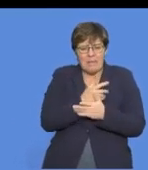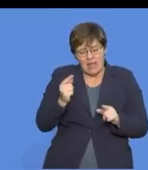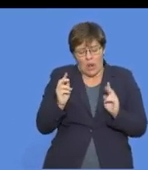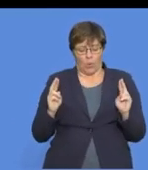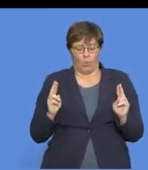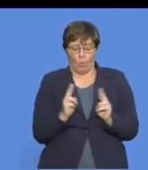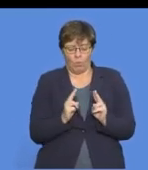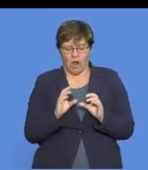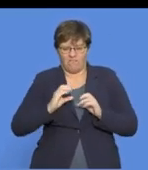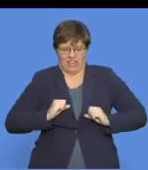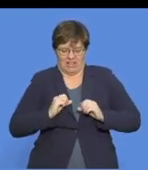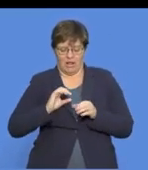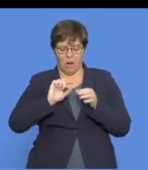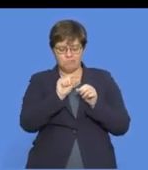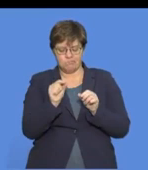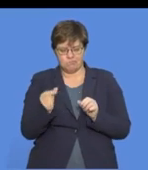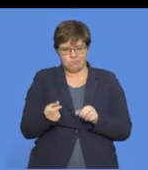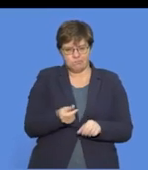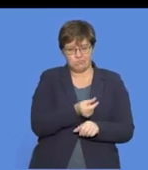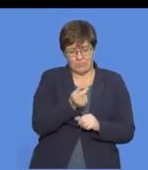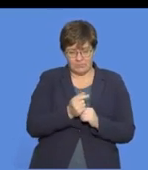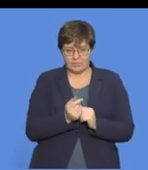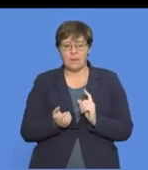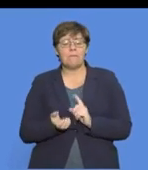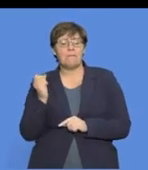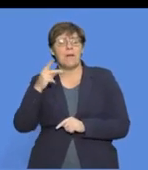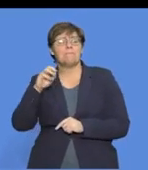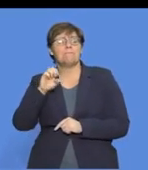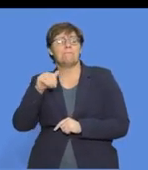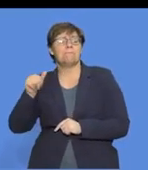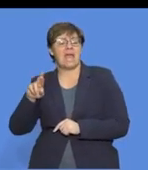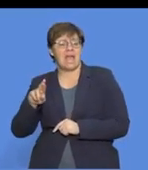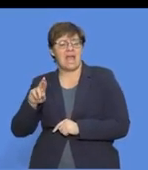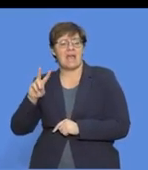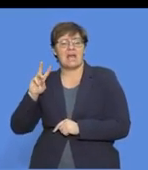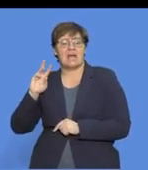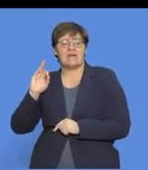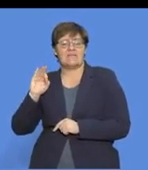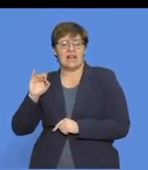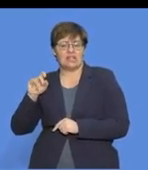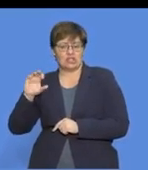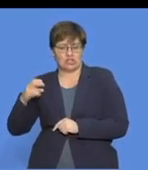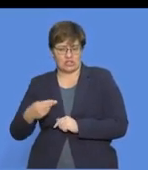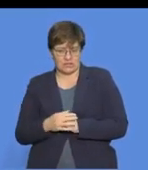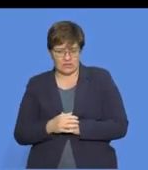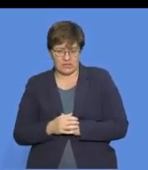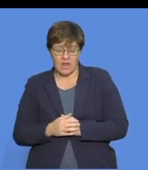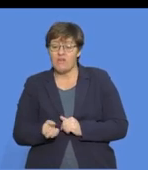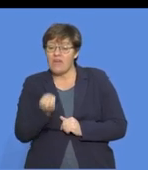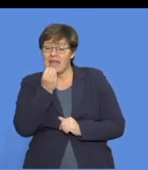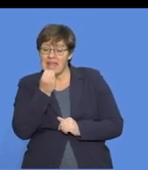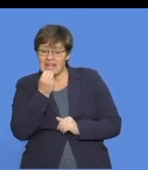is found in pear flesh. And if you ever eat a pear, you sometimes find those